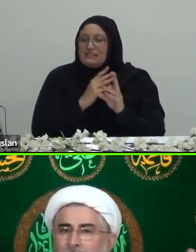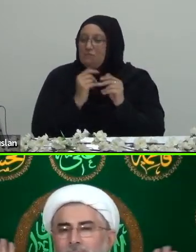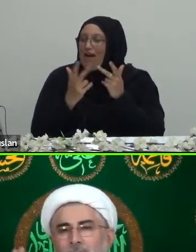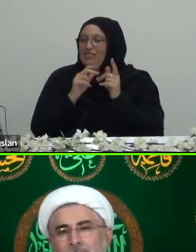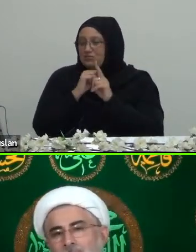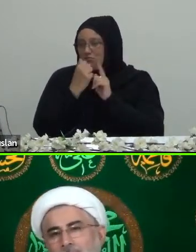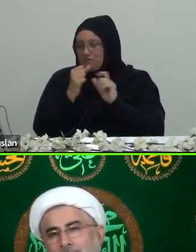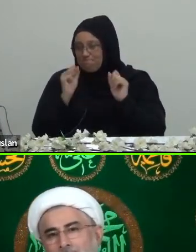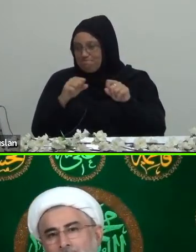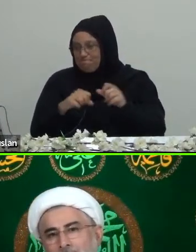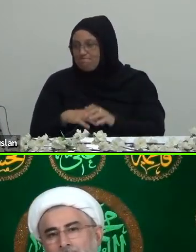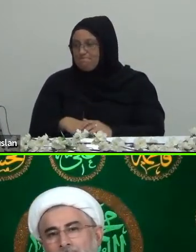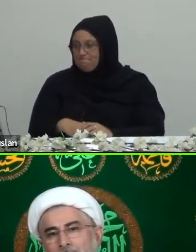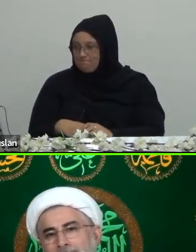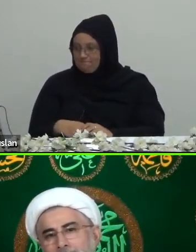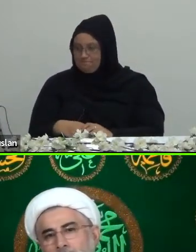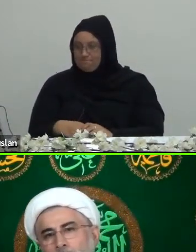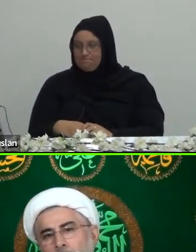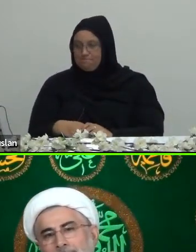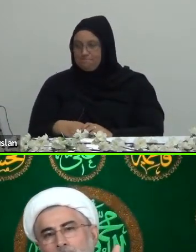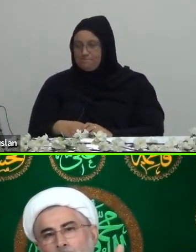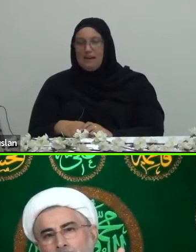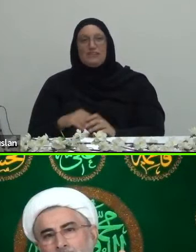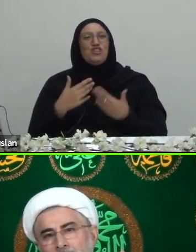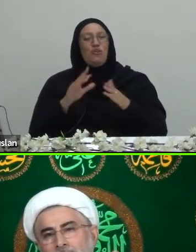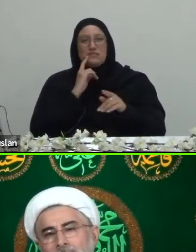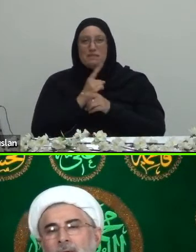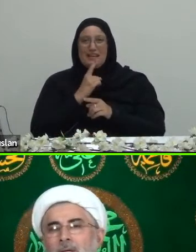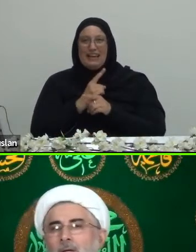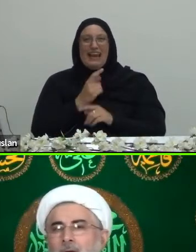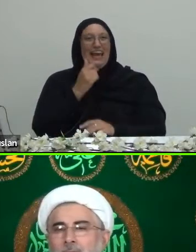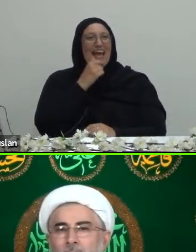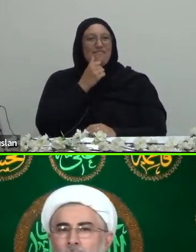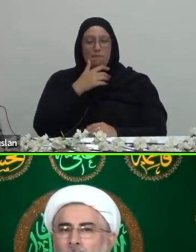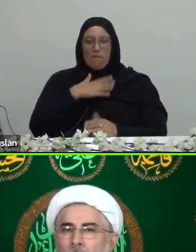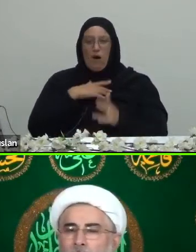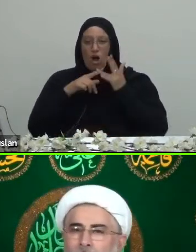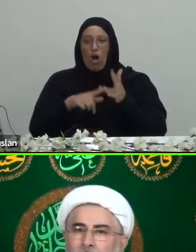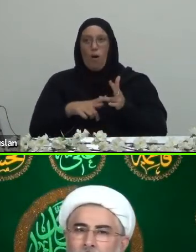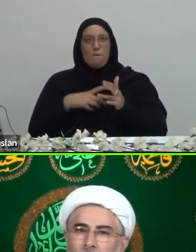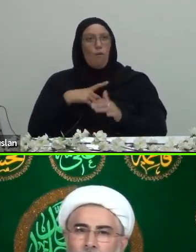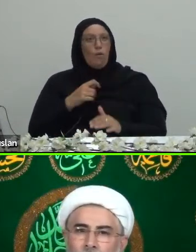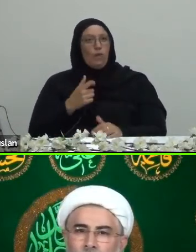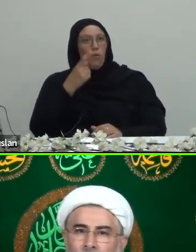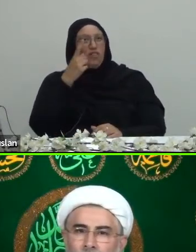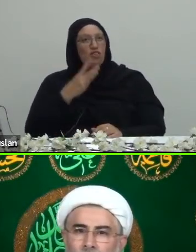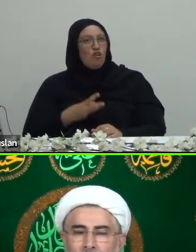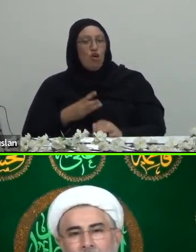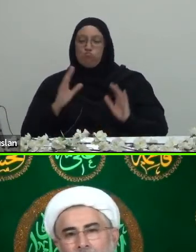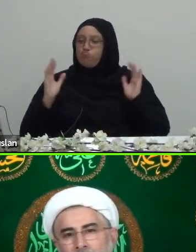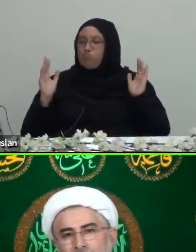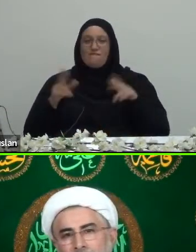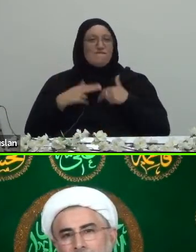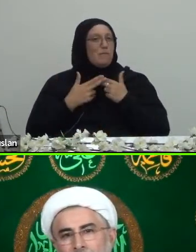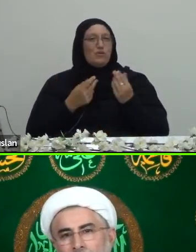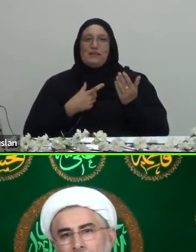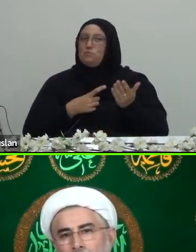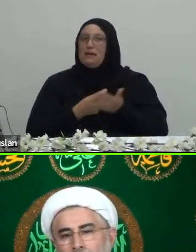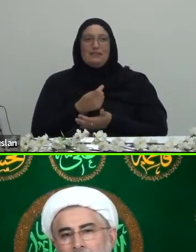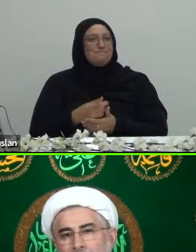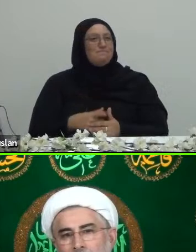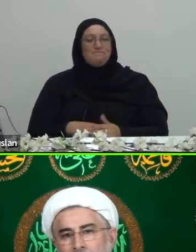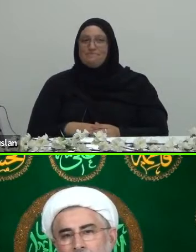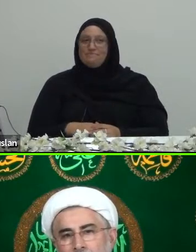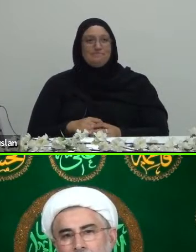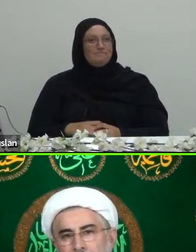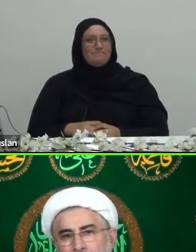but in general, this is the answer. That more than 1/3, there is no liability to the heirs or